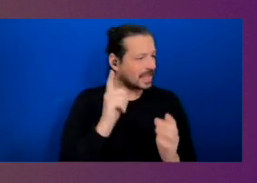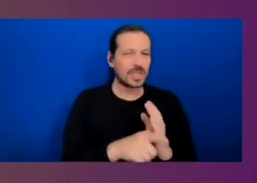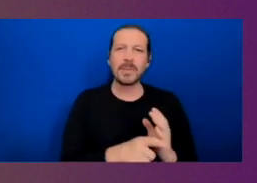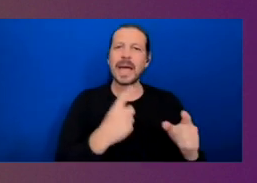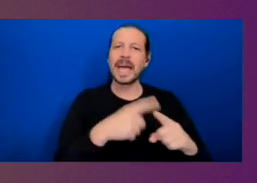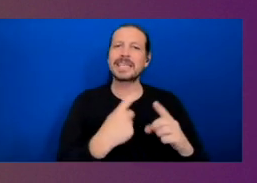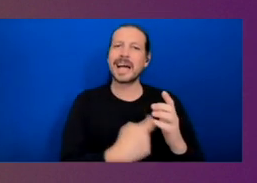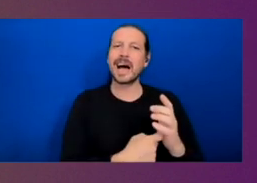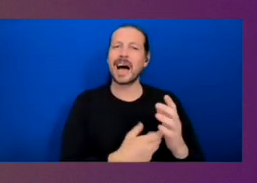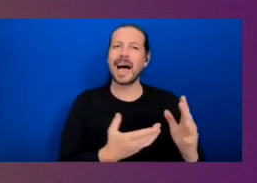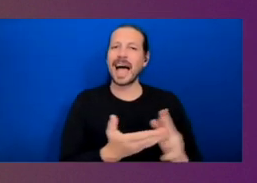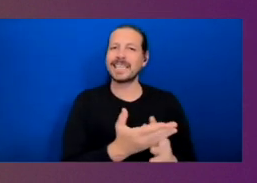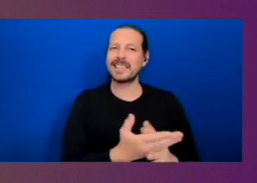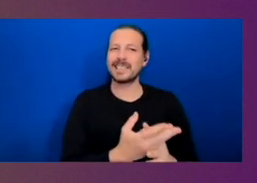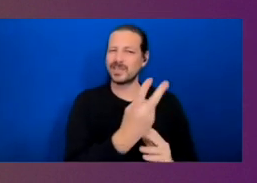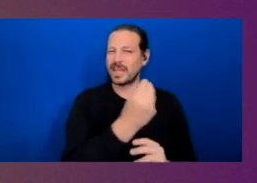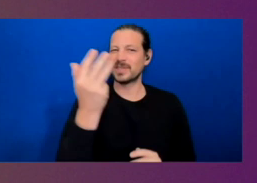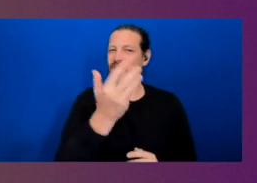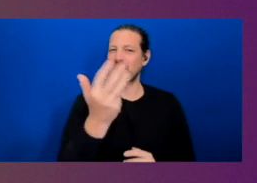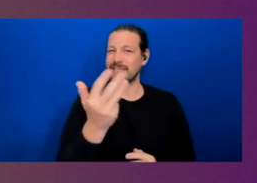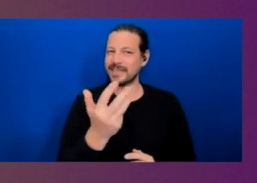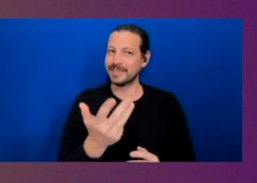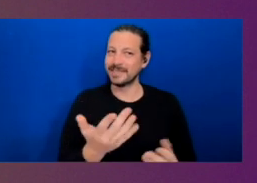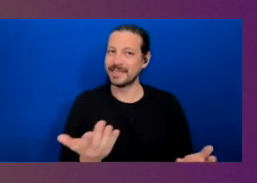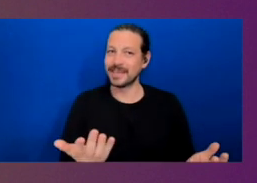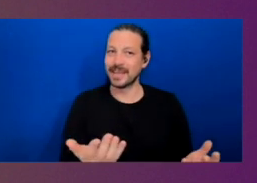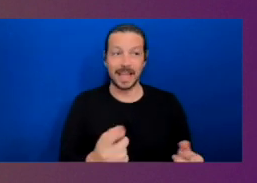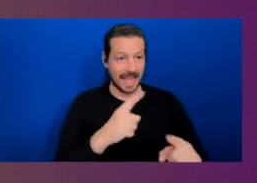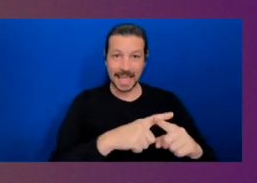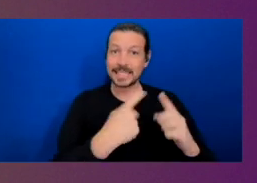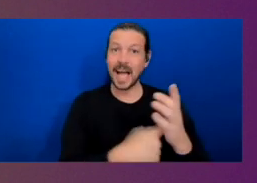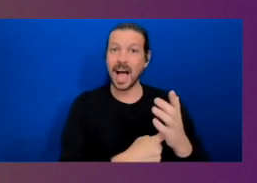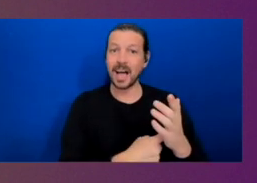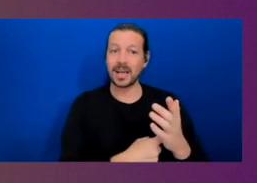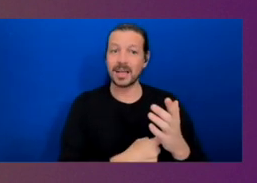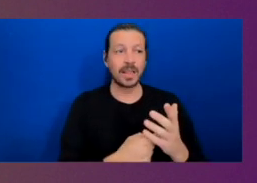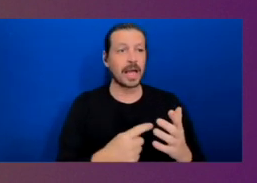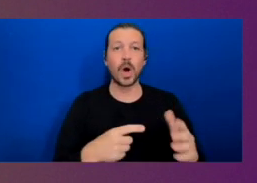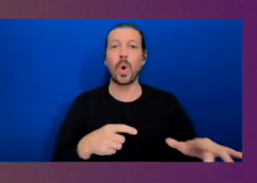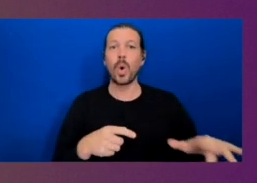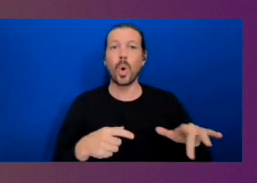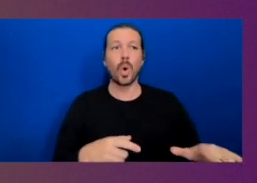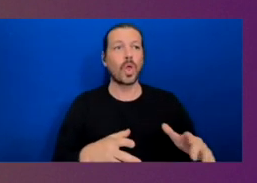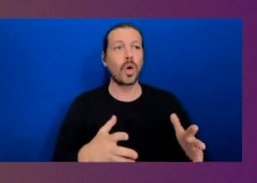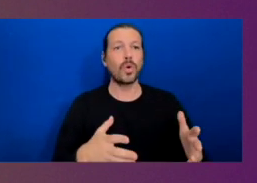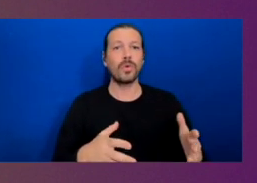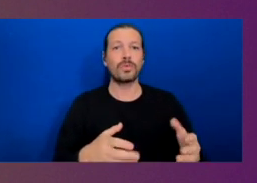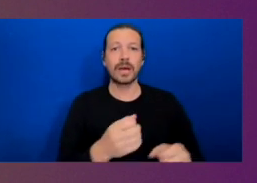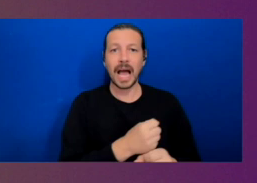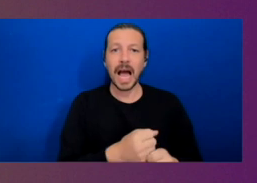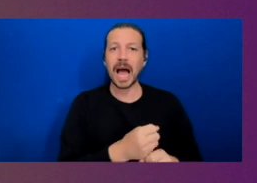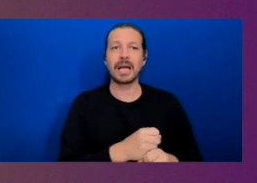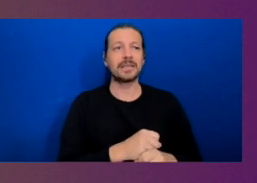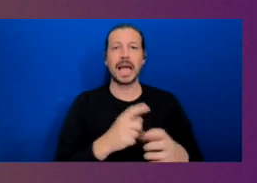face to face. Emerging technologies like XR, like autonomous vehicles, like AI, these